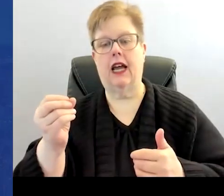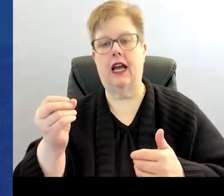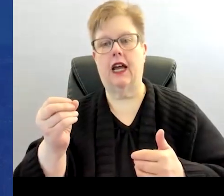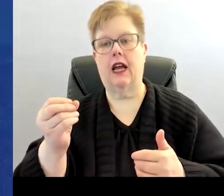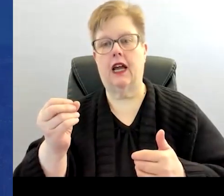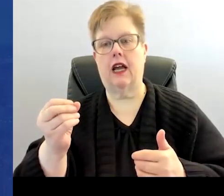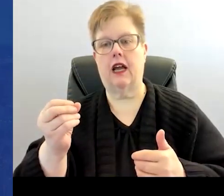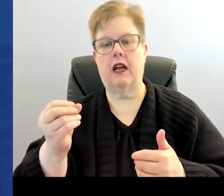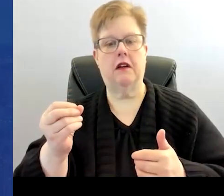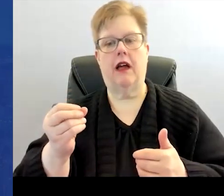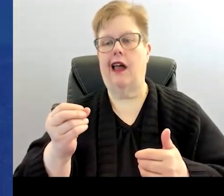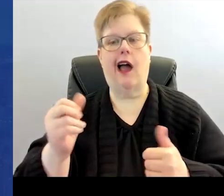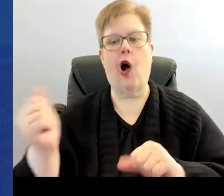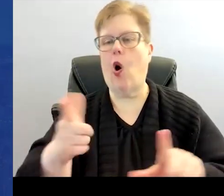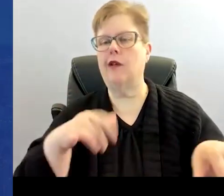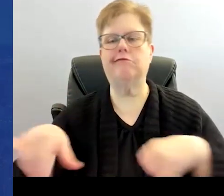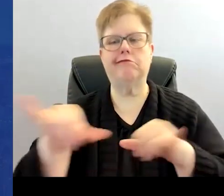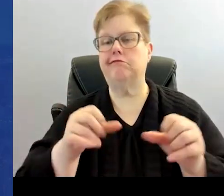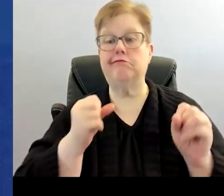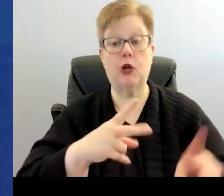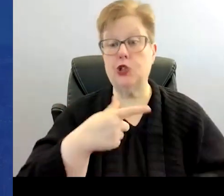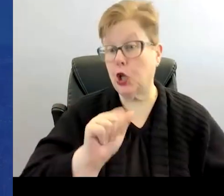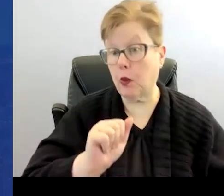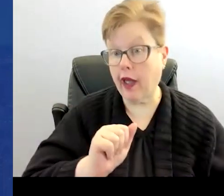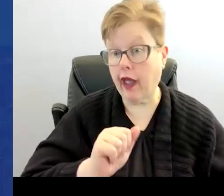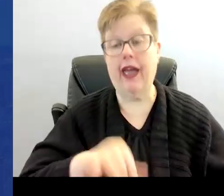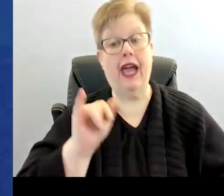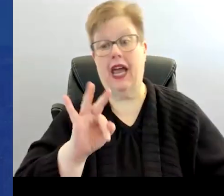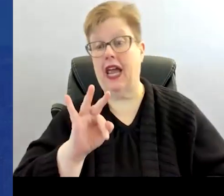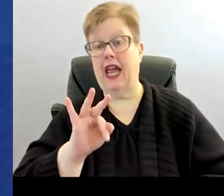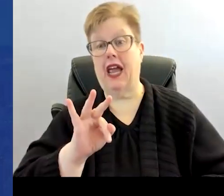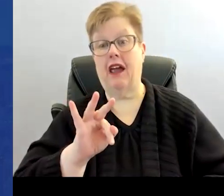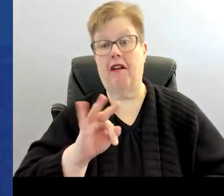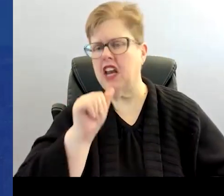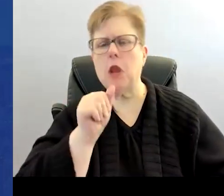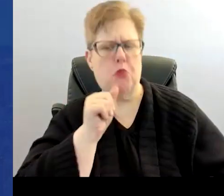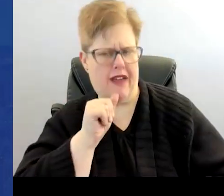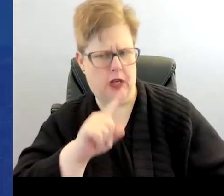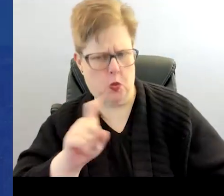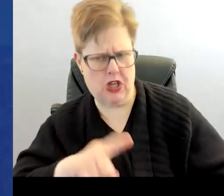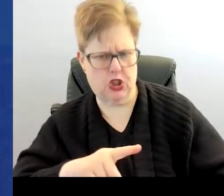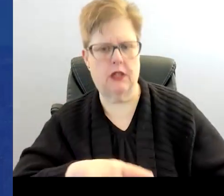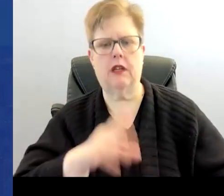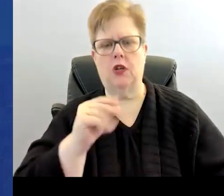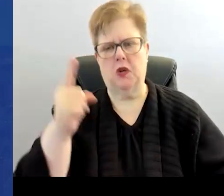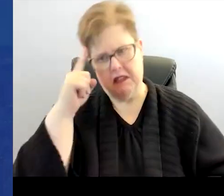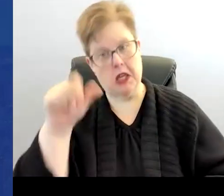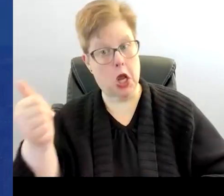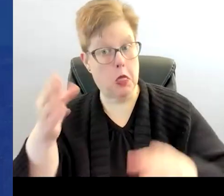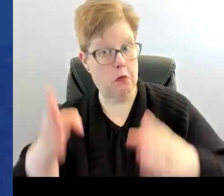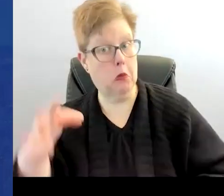one is faster than the other. So I would say post to the QA if this is not a private question and you think another